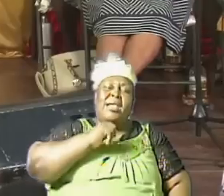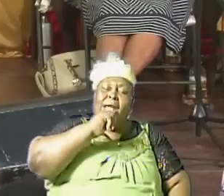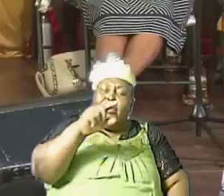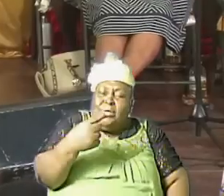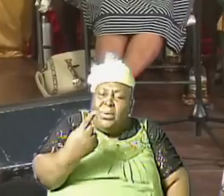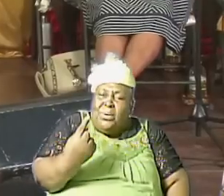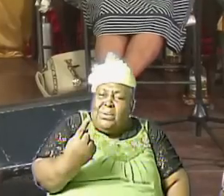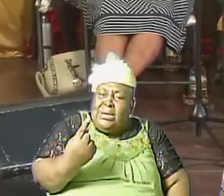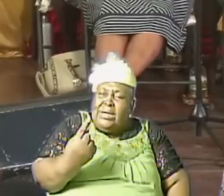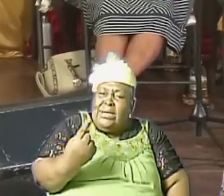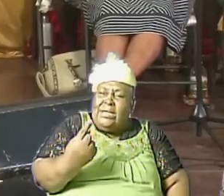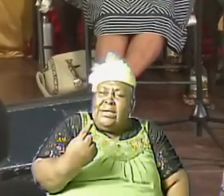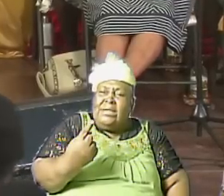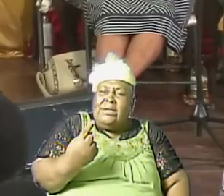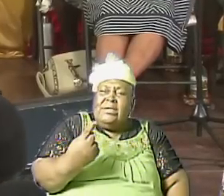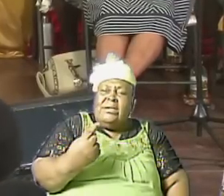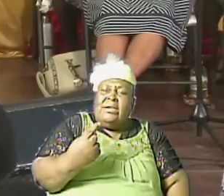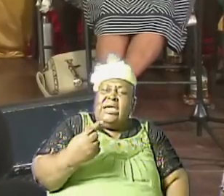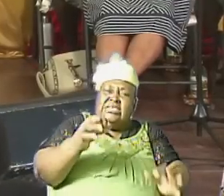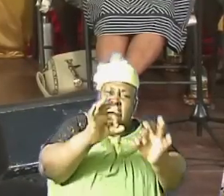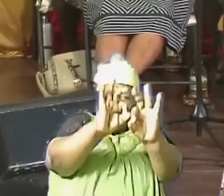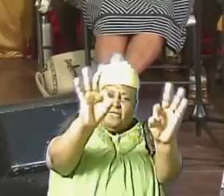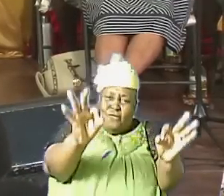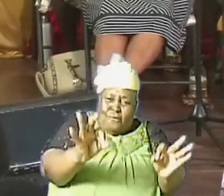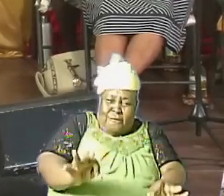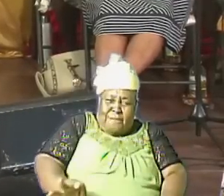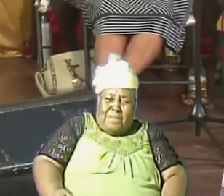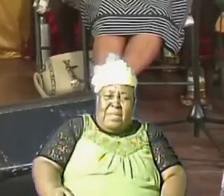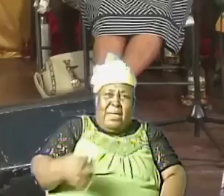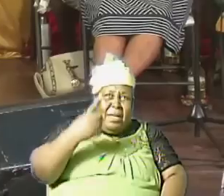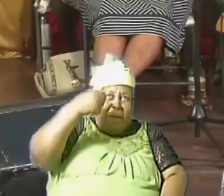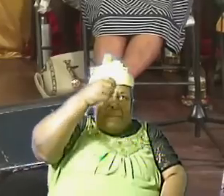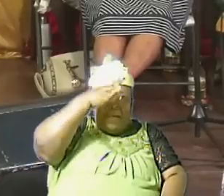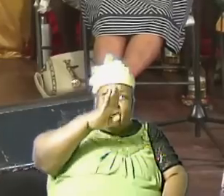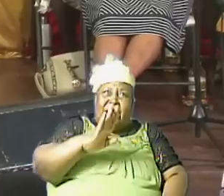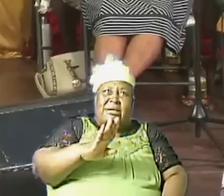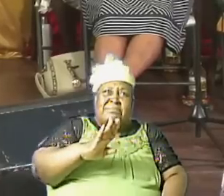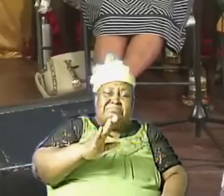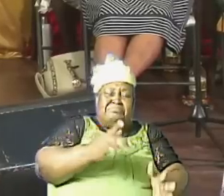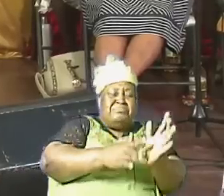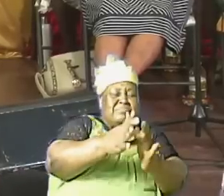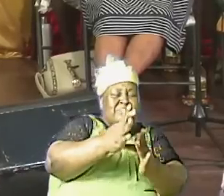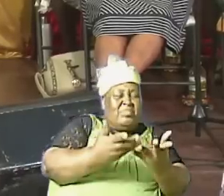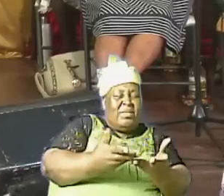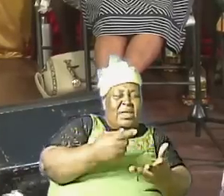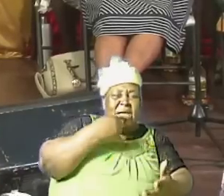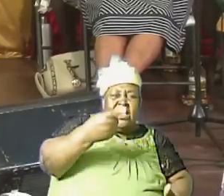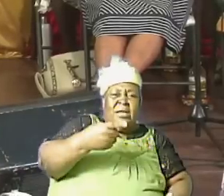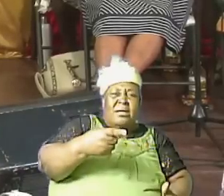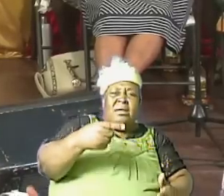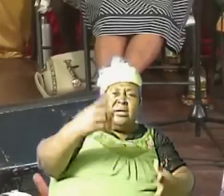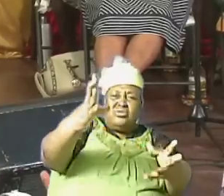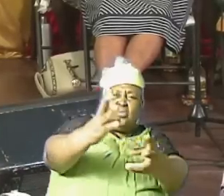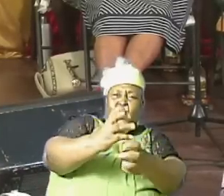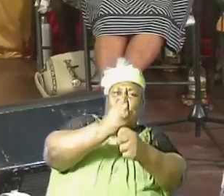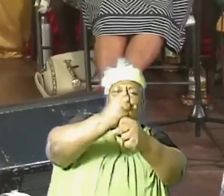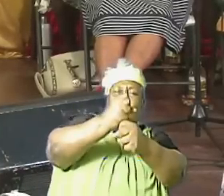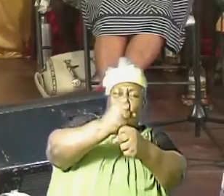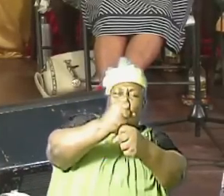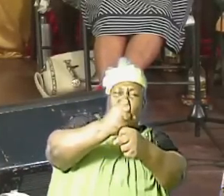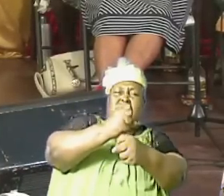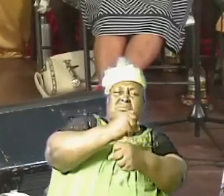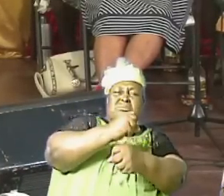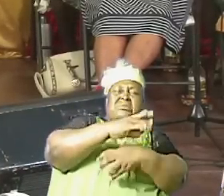Not only is it formed by him, but the Bible said he upholdeth